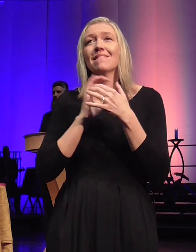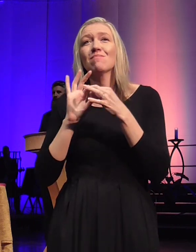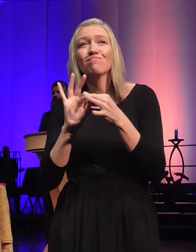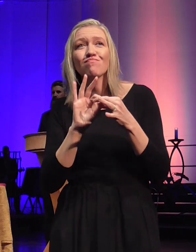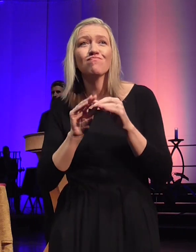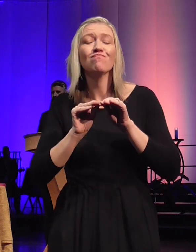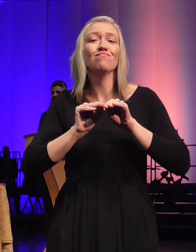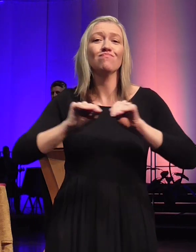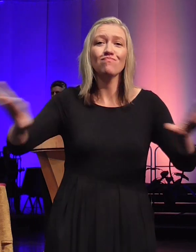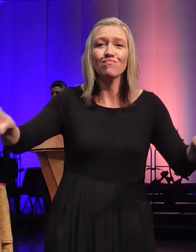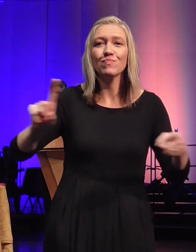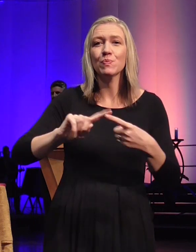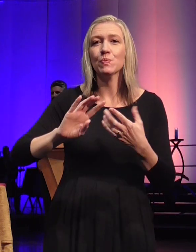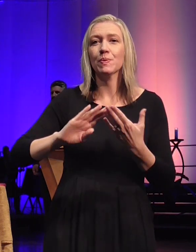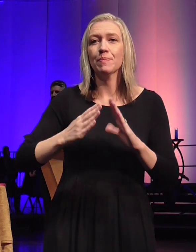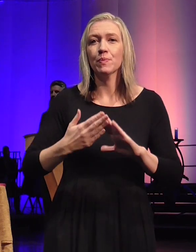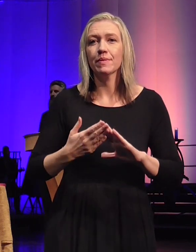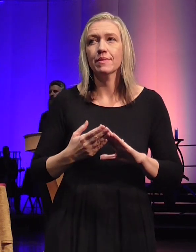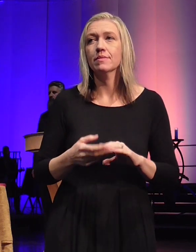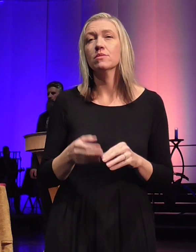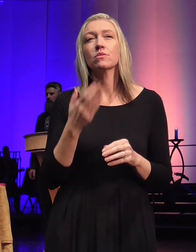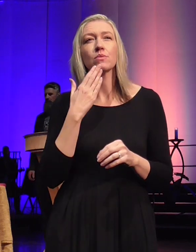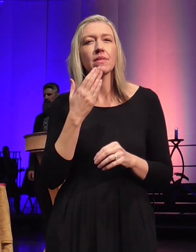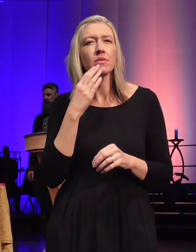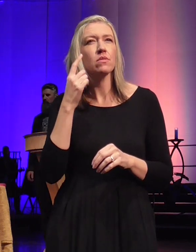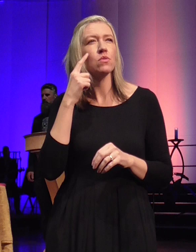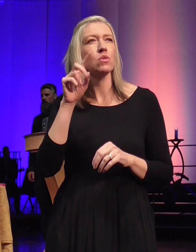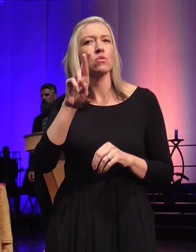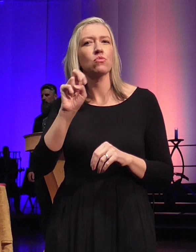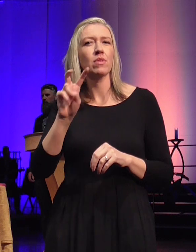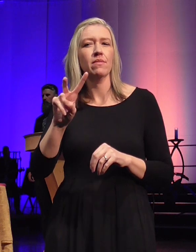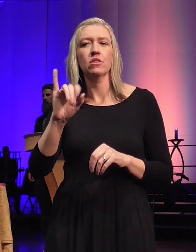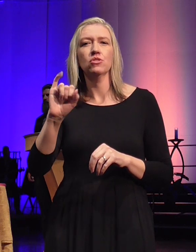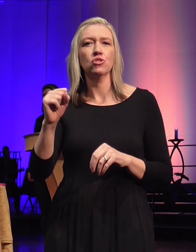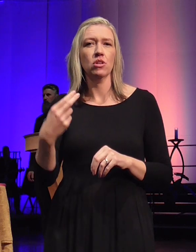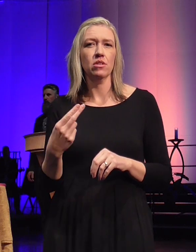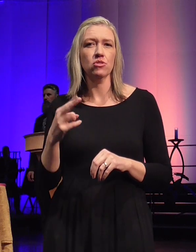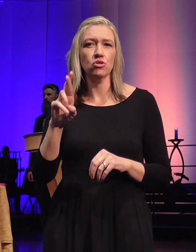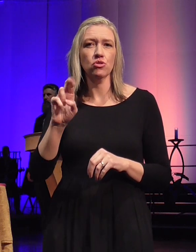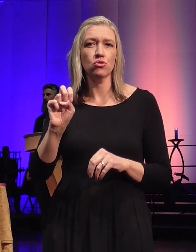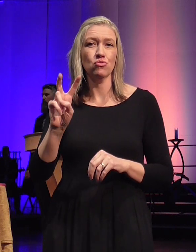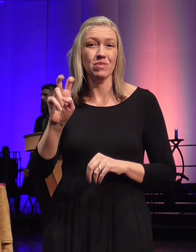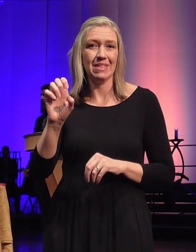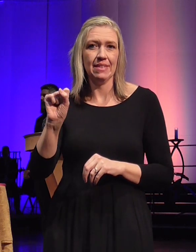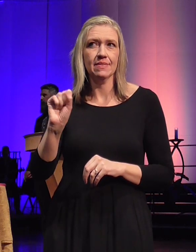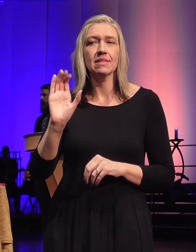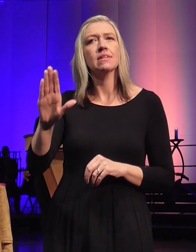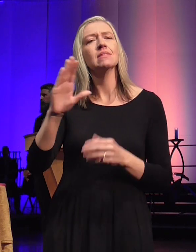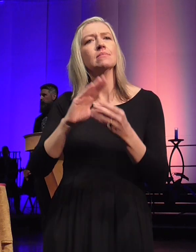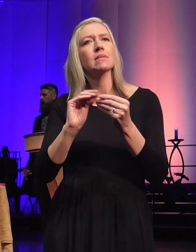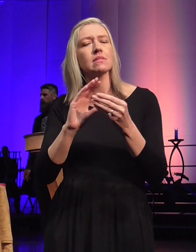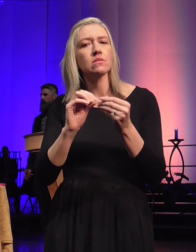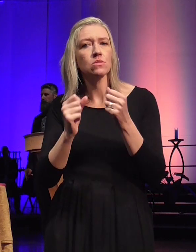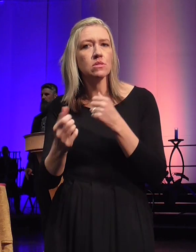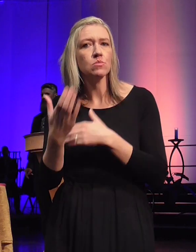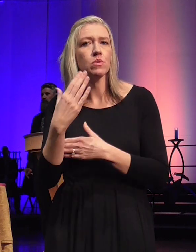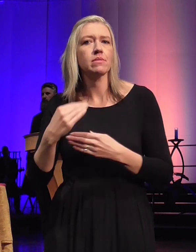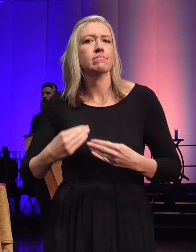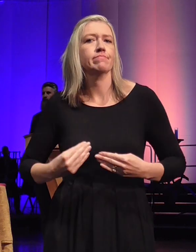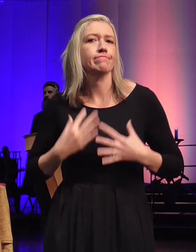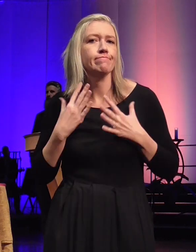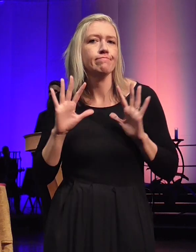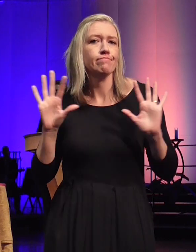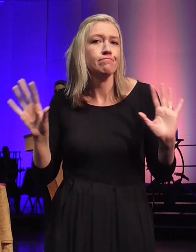community. Grateful for Reverend Josh Reeves and the amazing message he shares, knowing that it inspires and uplifts